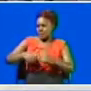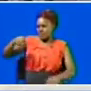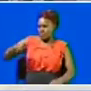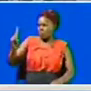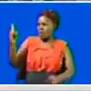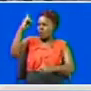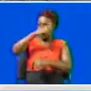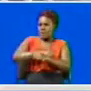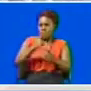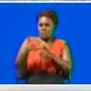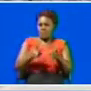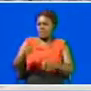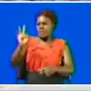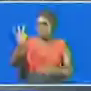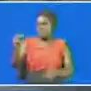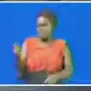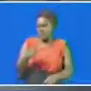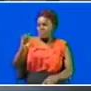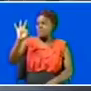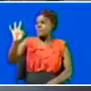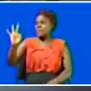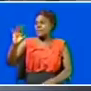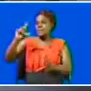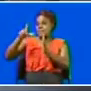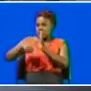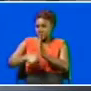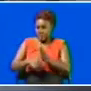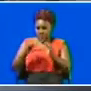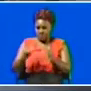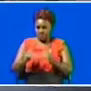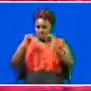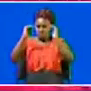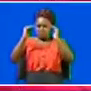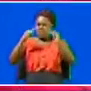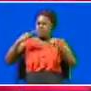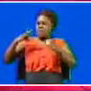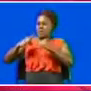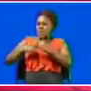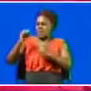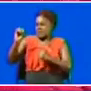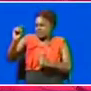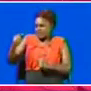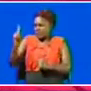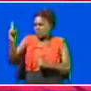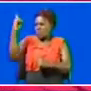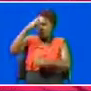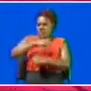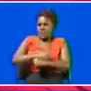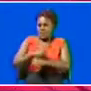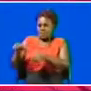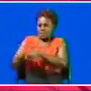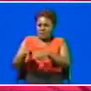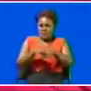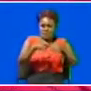will be transported over the next 3 months. Thereafter, the number will rise up to about 80,000 per day when the pipeline construction